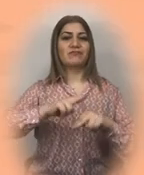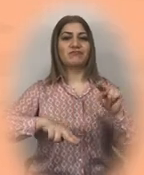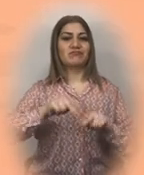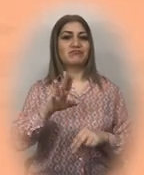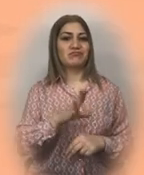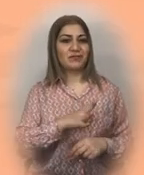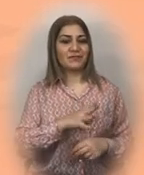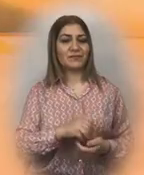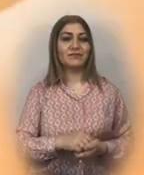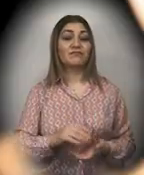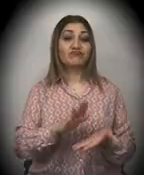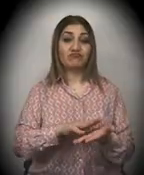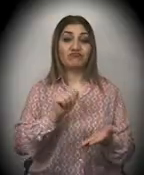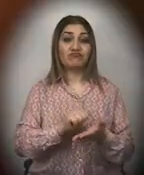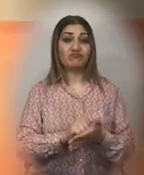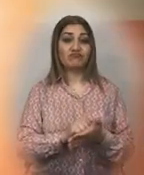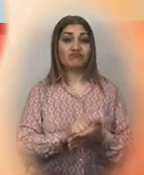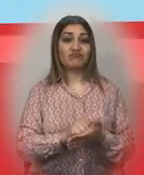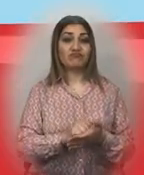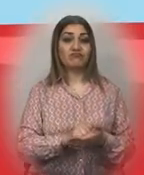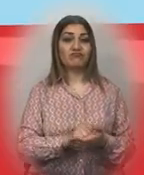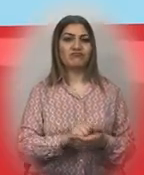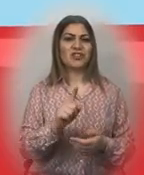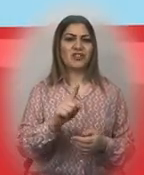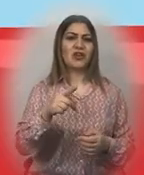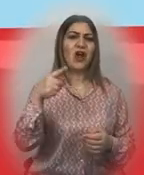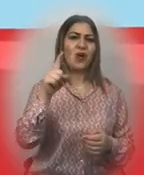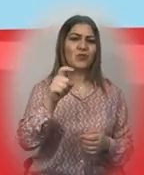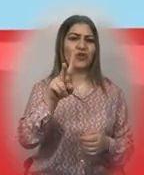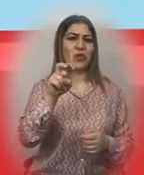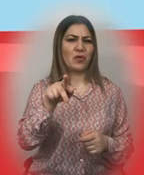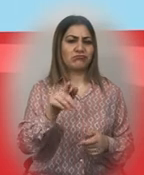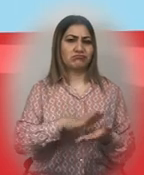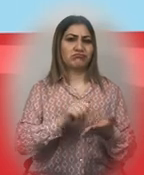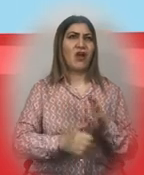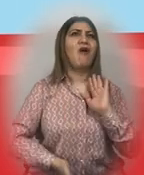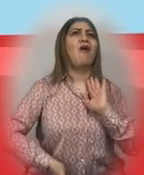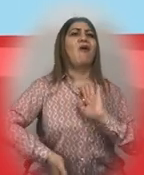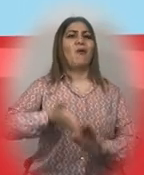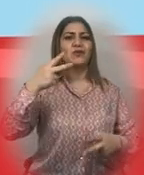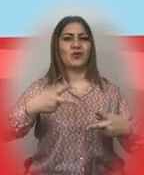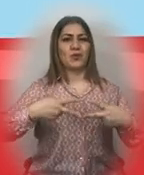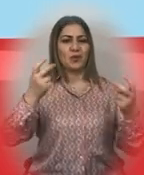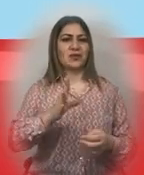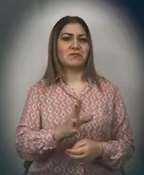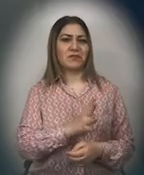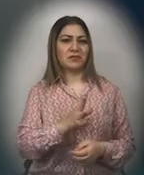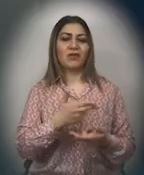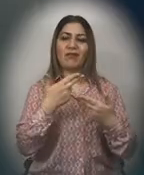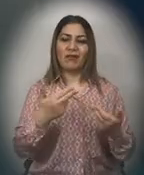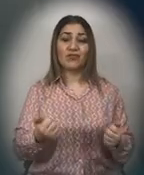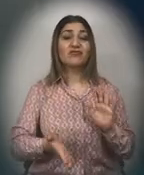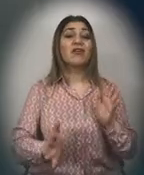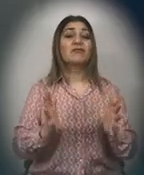era of its rebirth wow so hotels have been around not just for 100 or 200 years but for much much longer